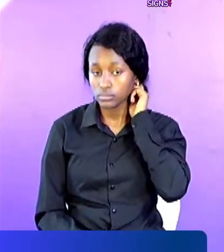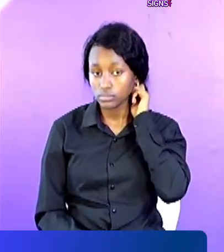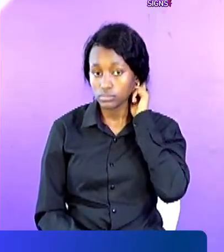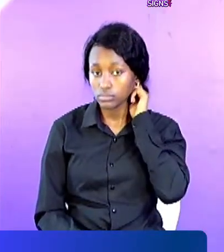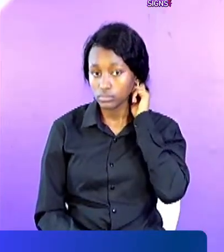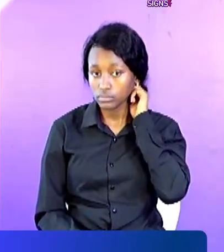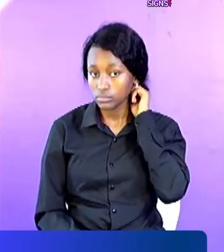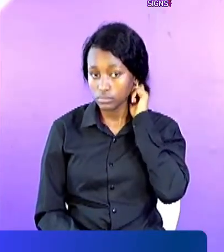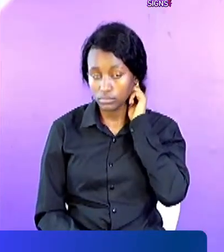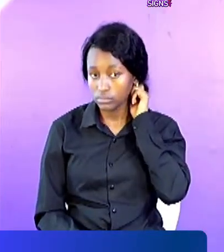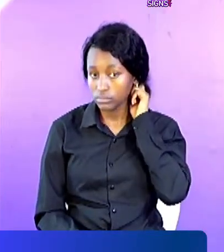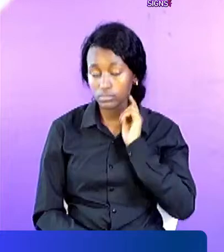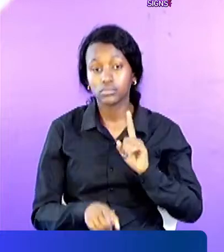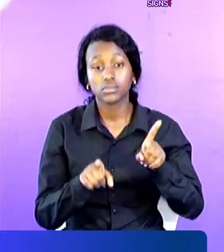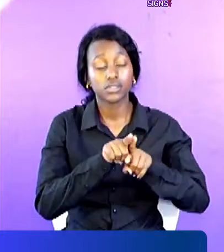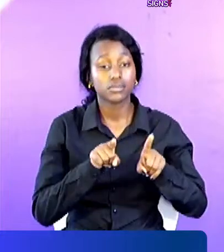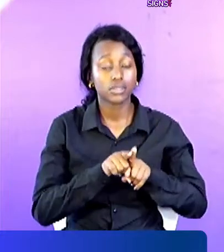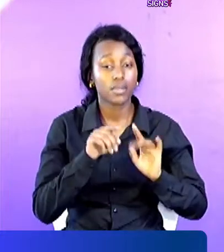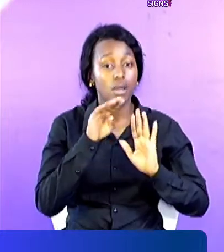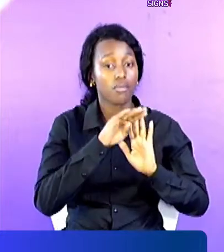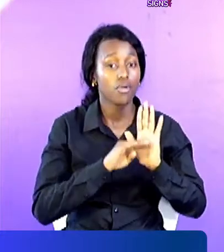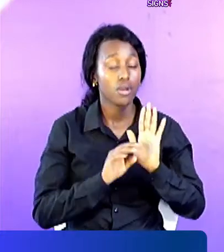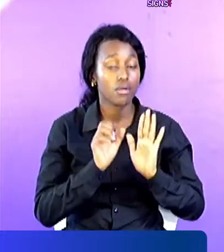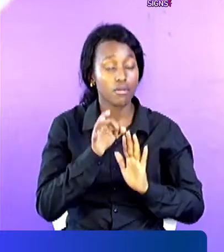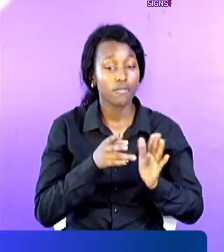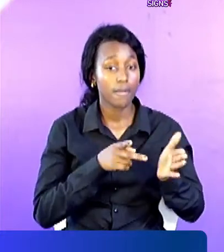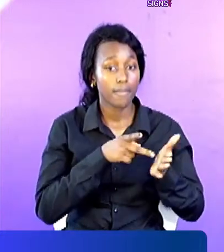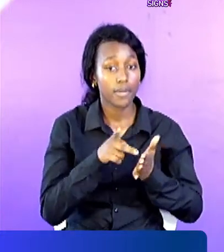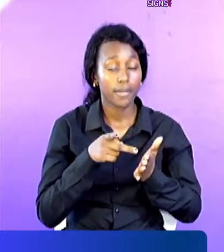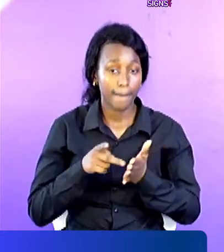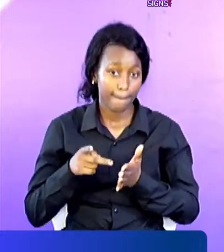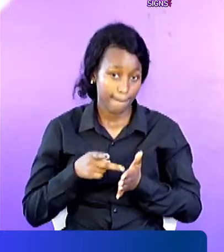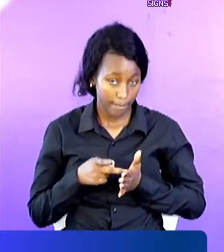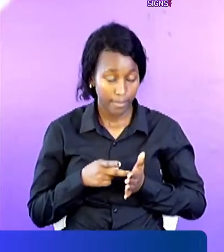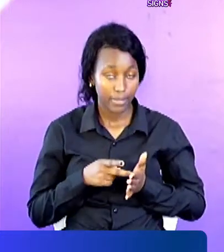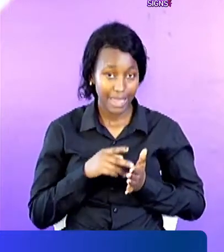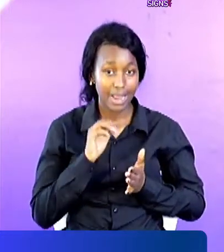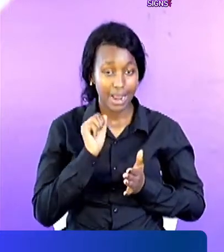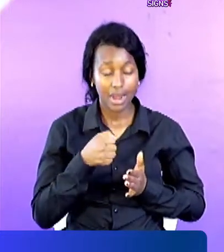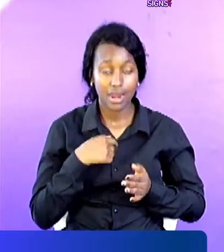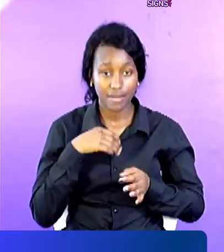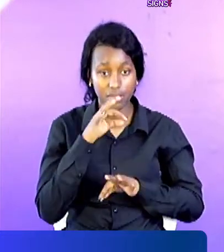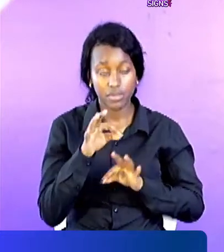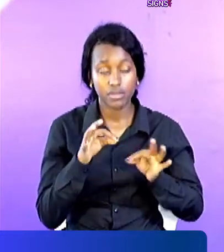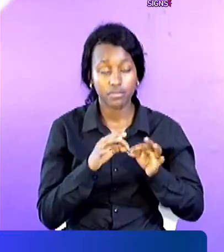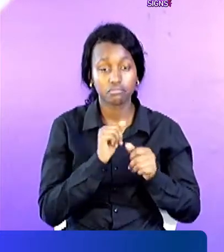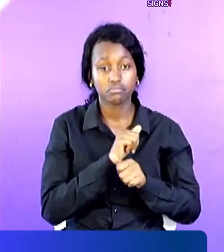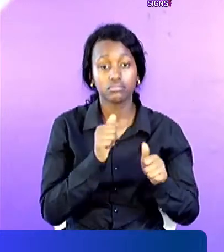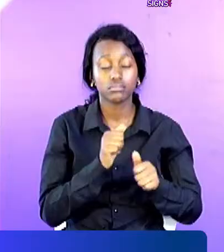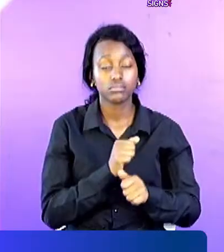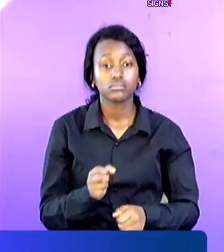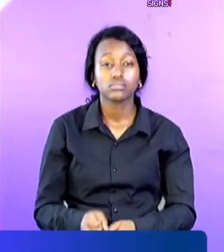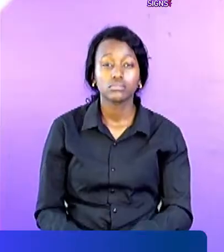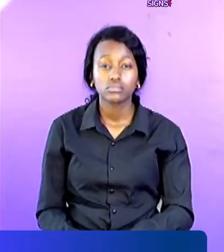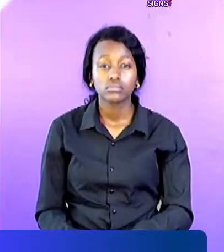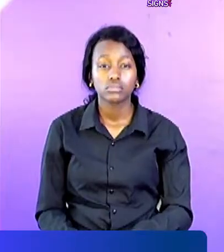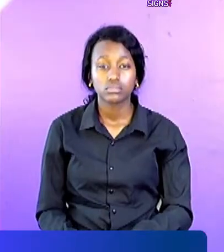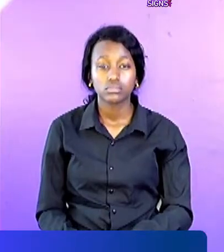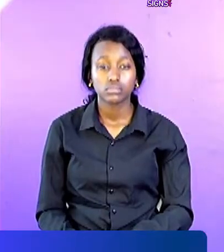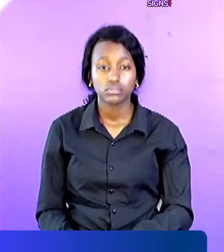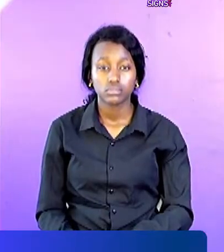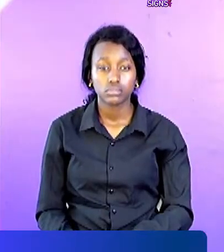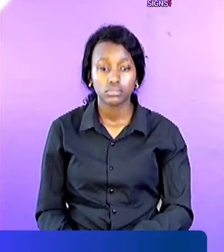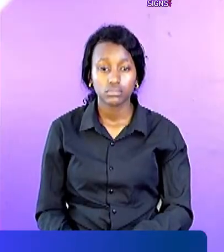schedule of payments that government will give you, it is specified. This is the date of payment. This is the date of payment. This is the date of payment. Do they ever default?